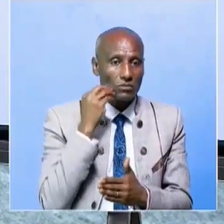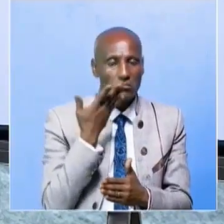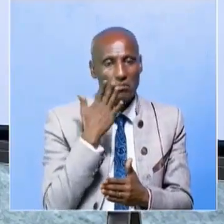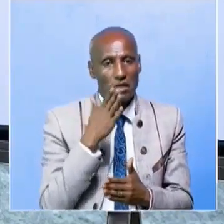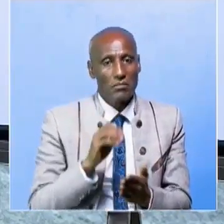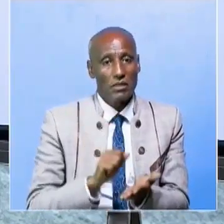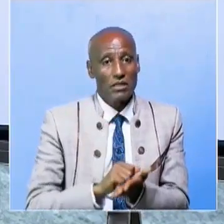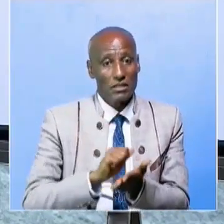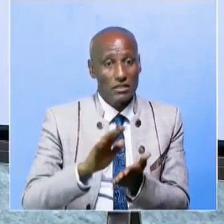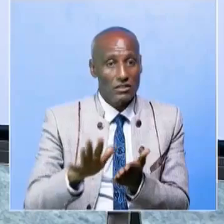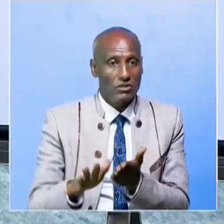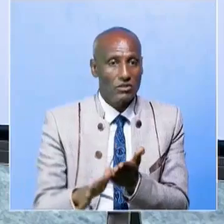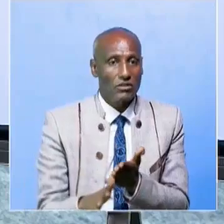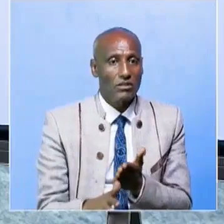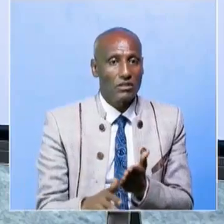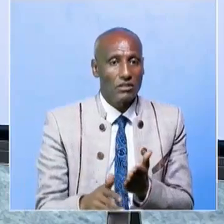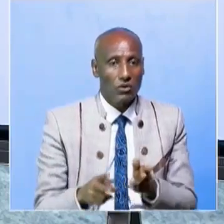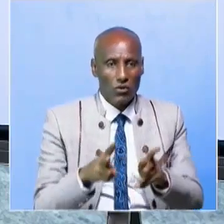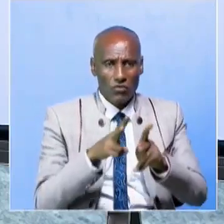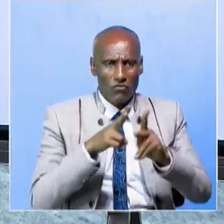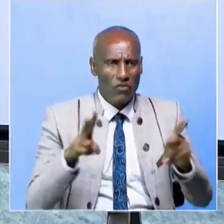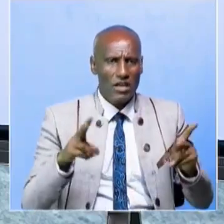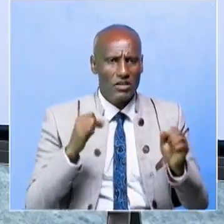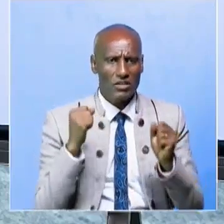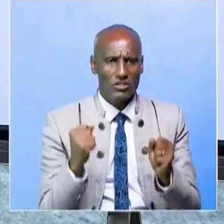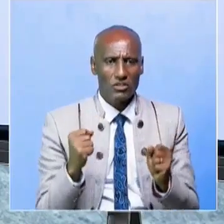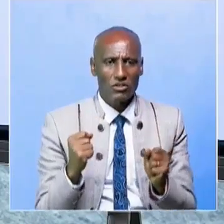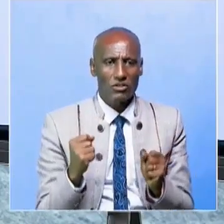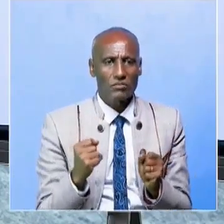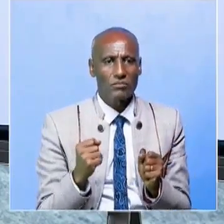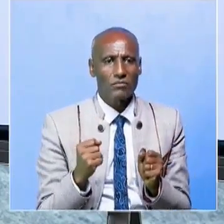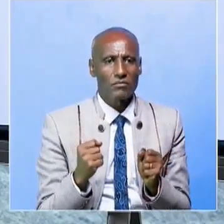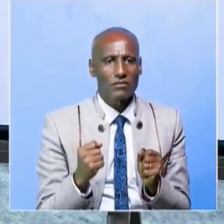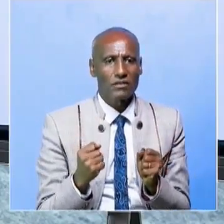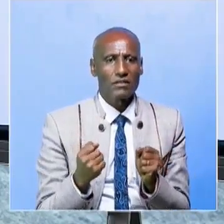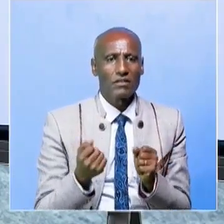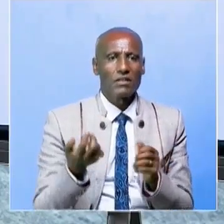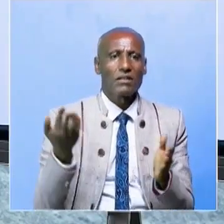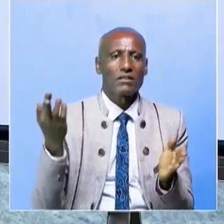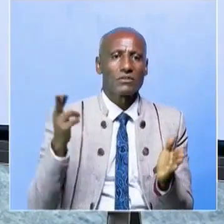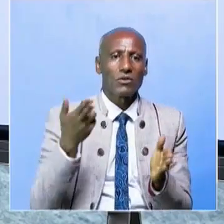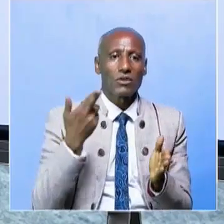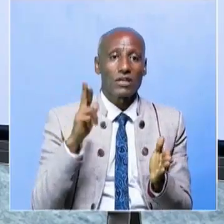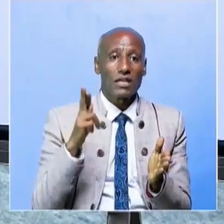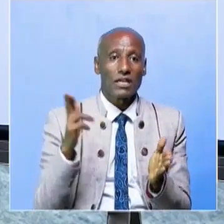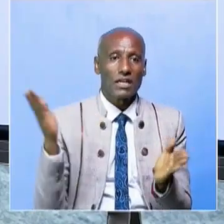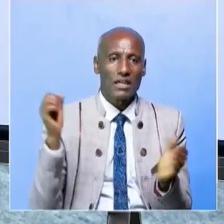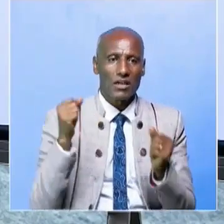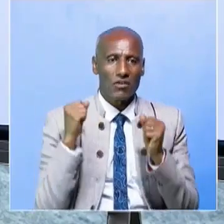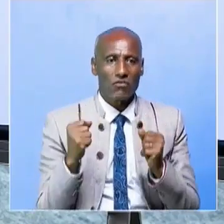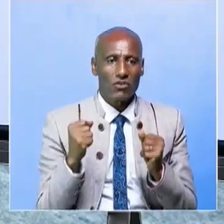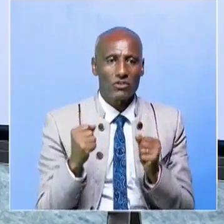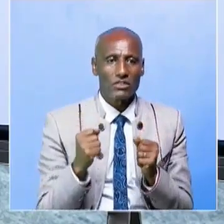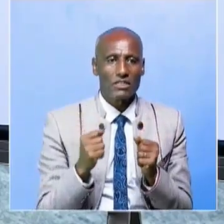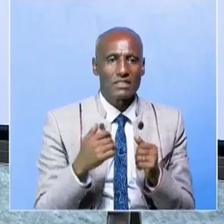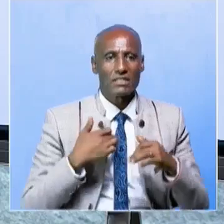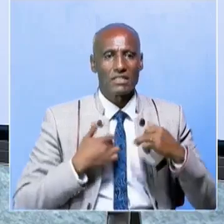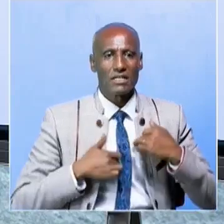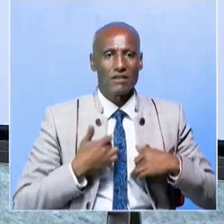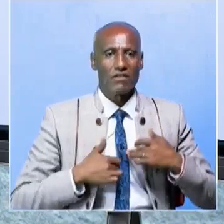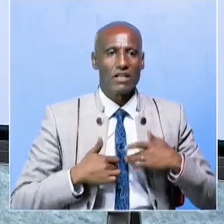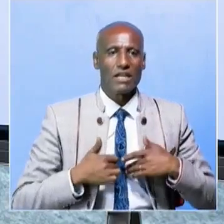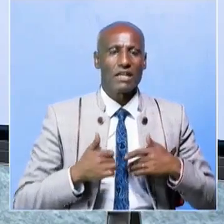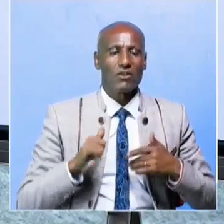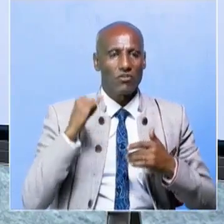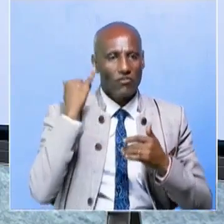on won't be as very strong. So reinforcing could be what? It could be a feeling, an